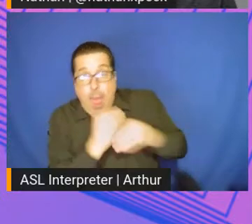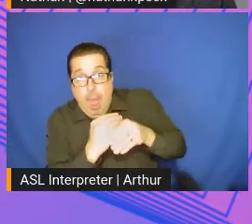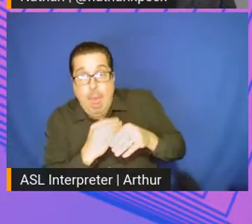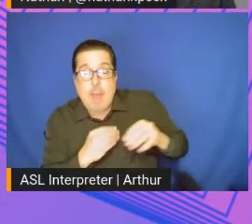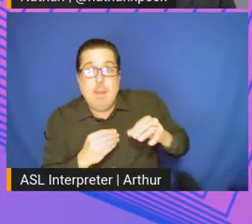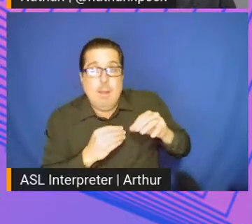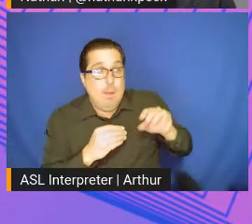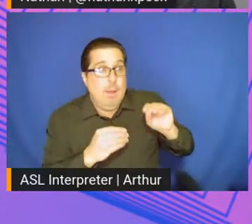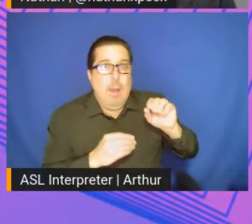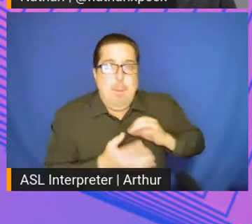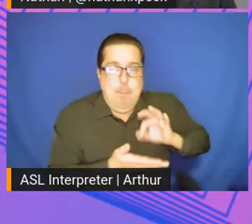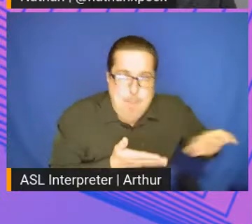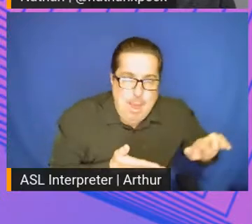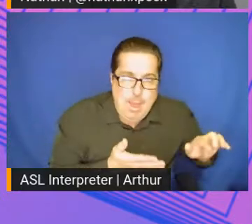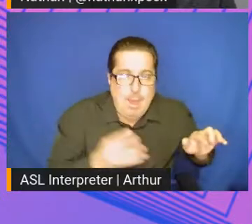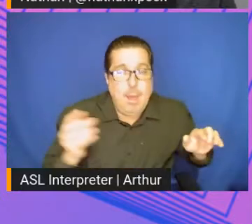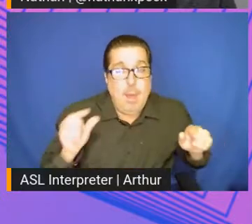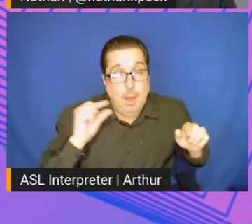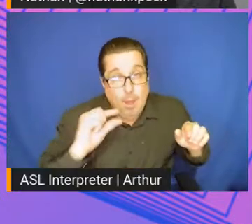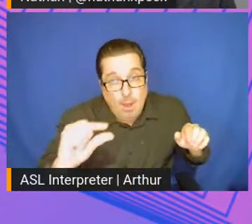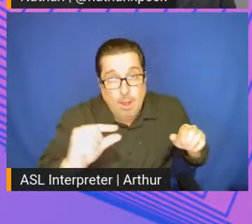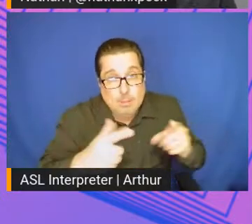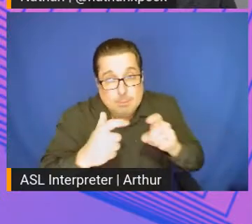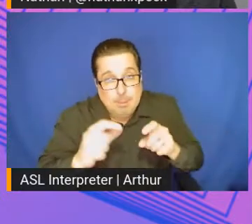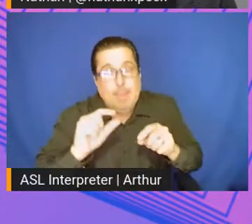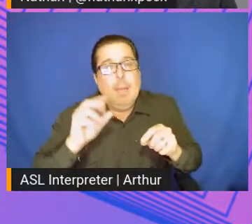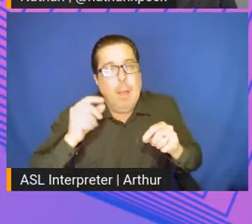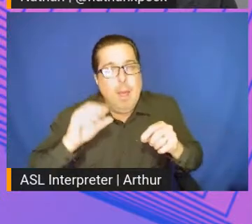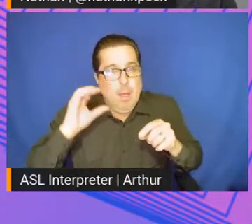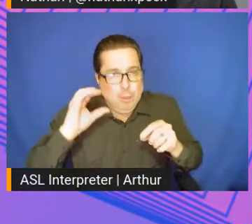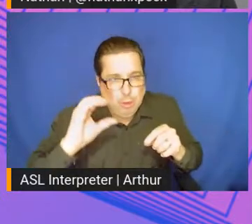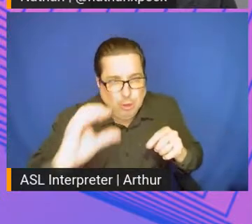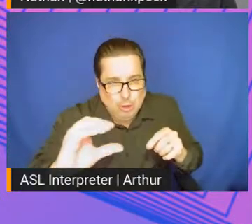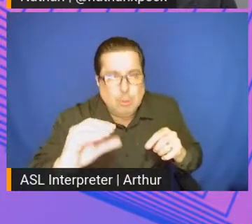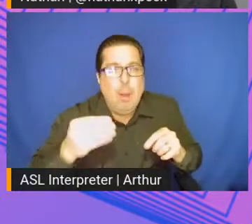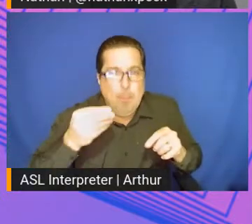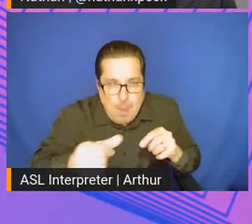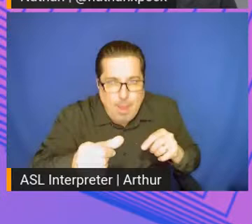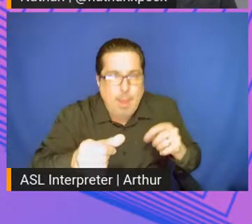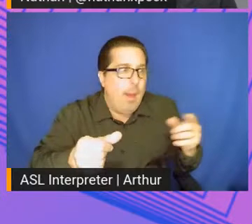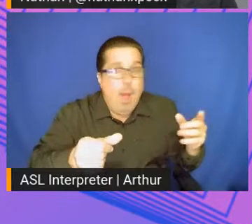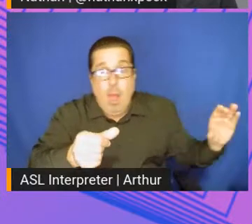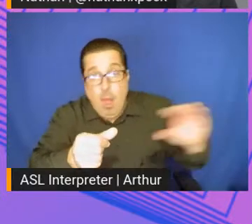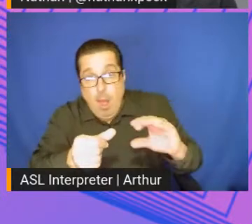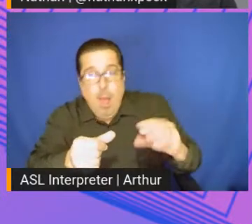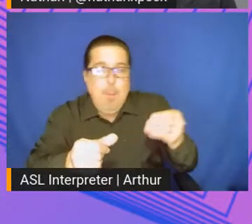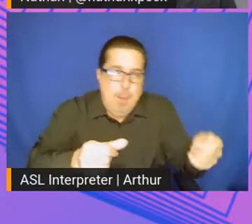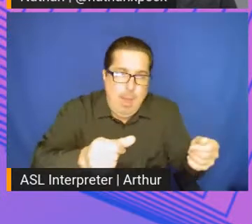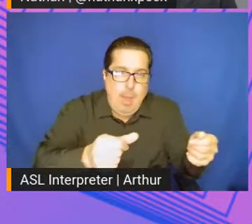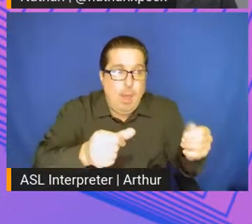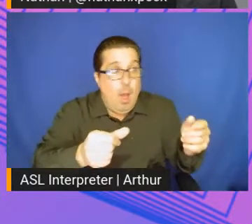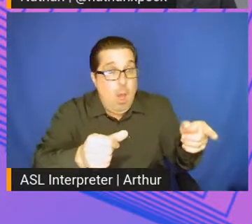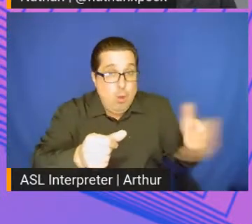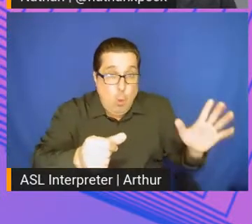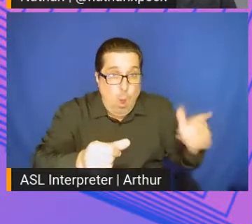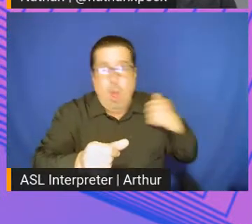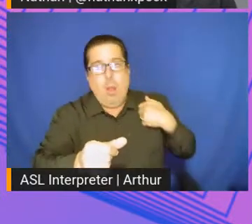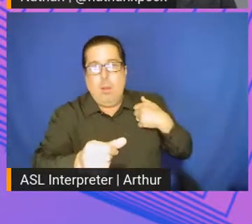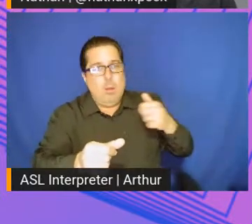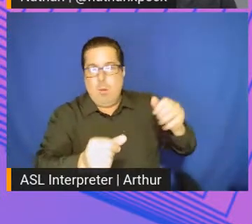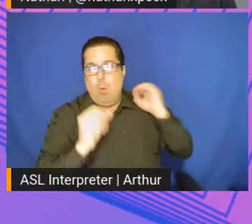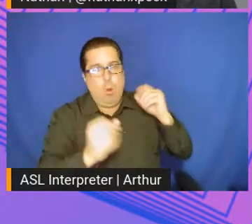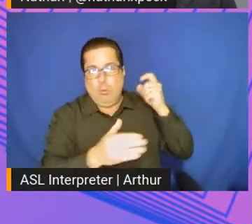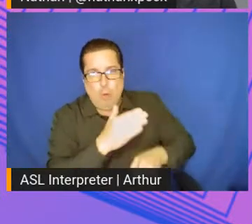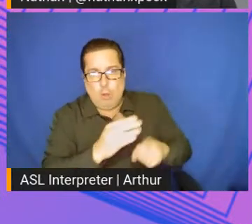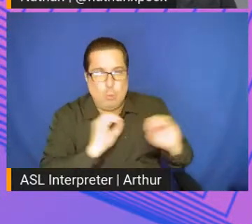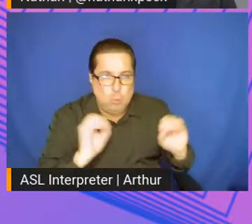situation where you want that control, chances are you would want to run and operate your own API gateway or load balancer anyway. So that may not necessarily